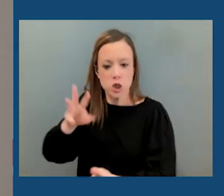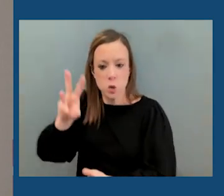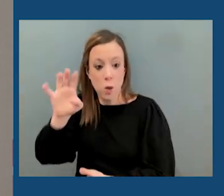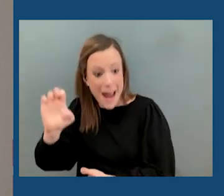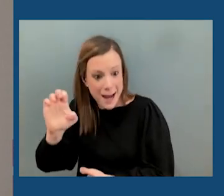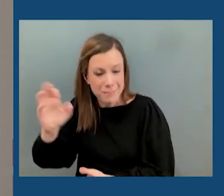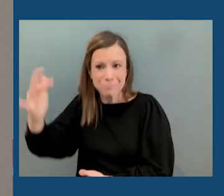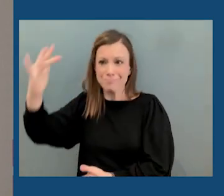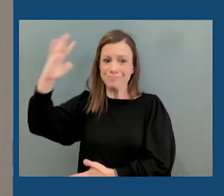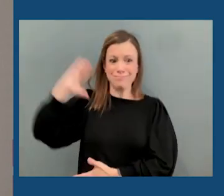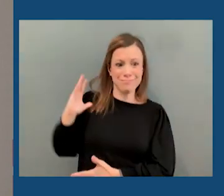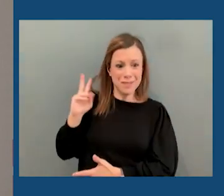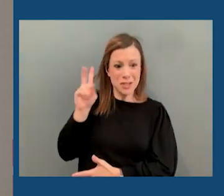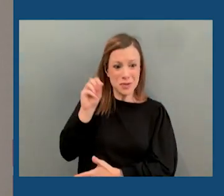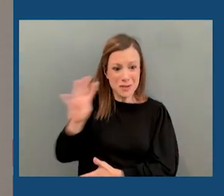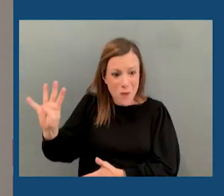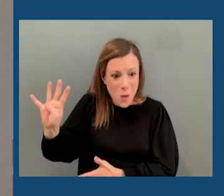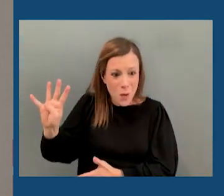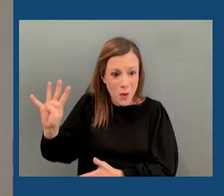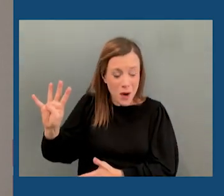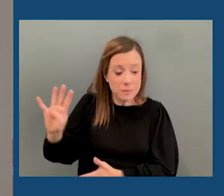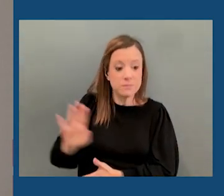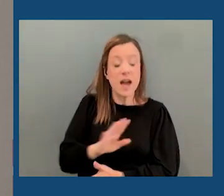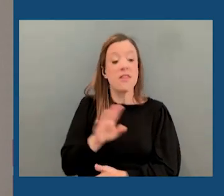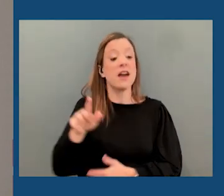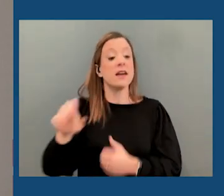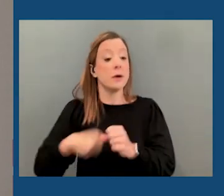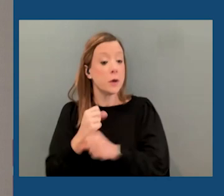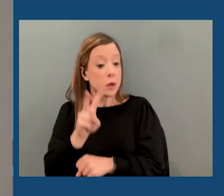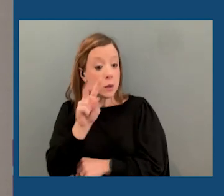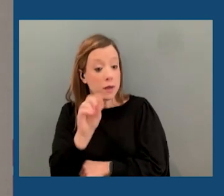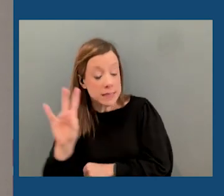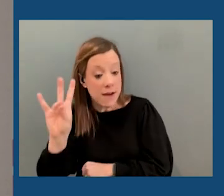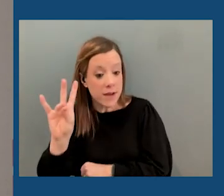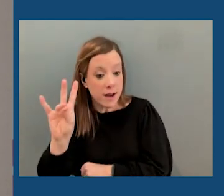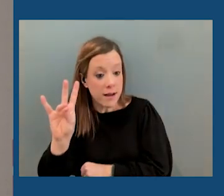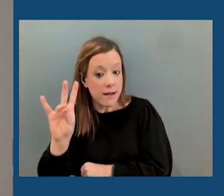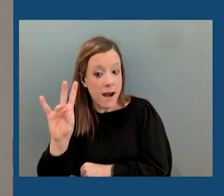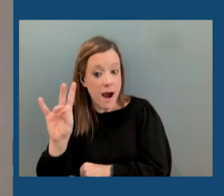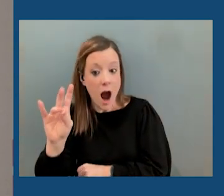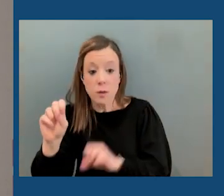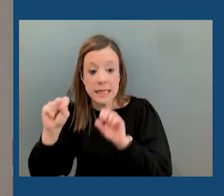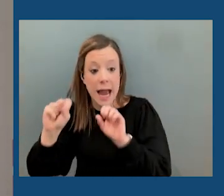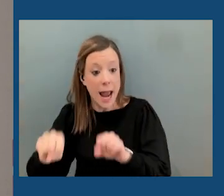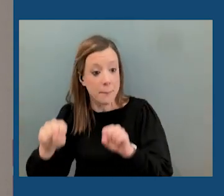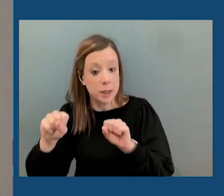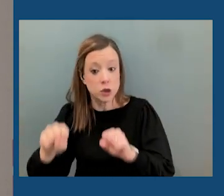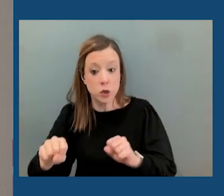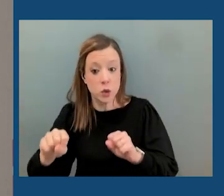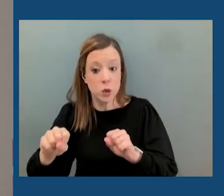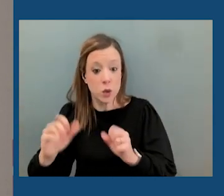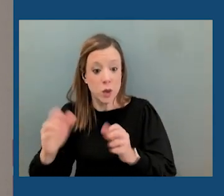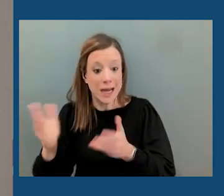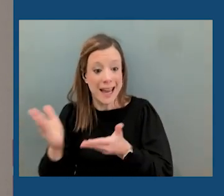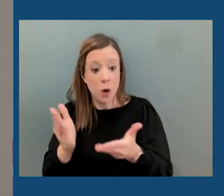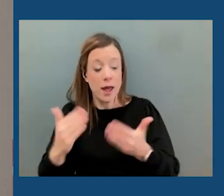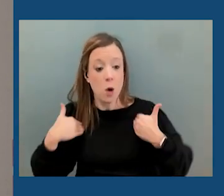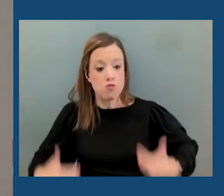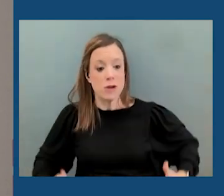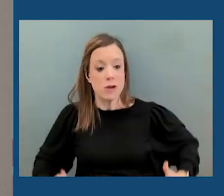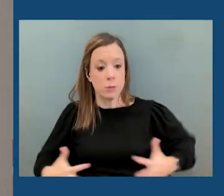And in 2007, I was able to carry the Reproductive Health Act